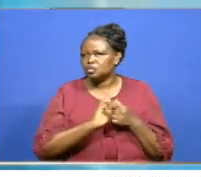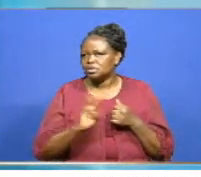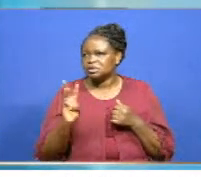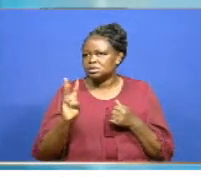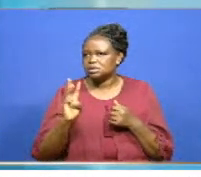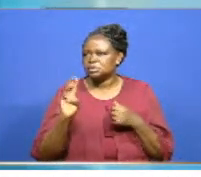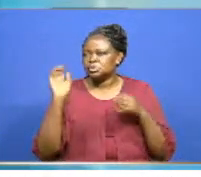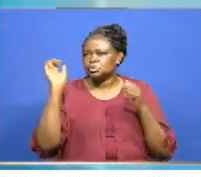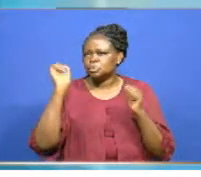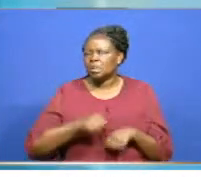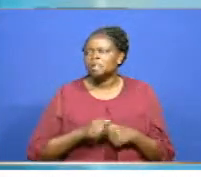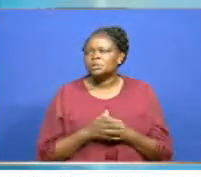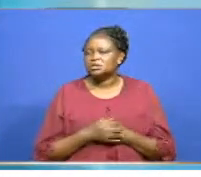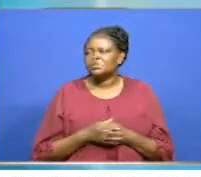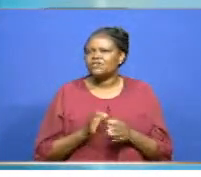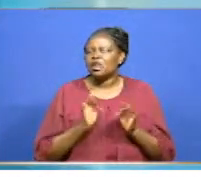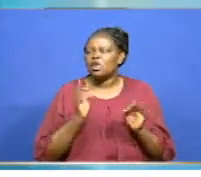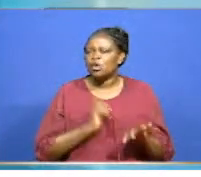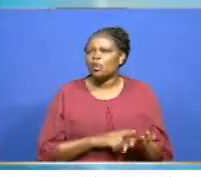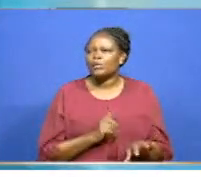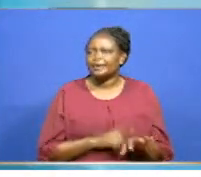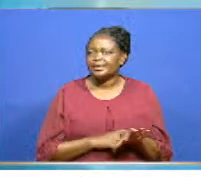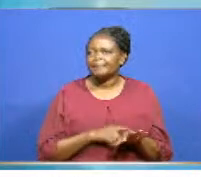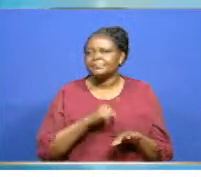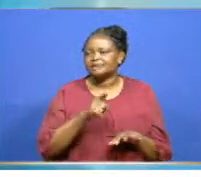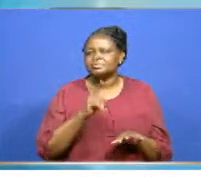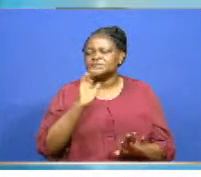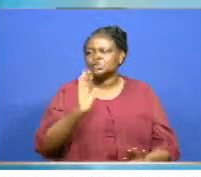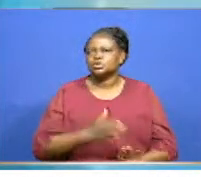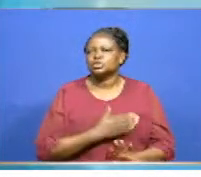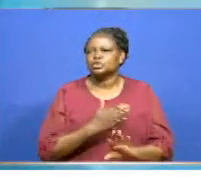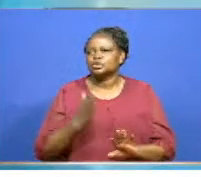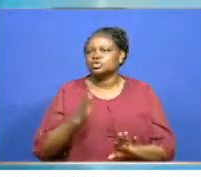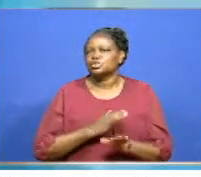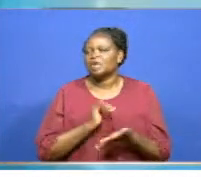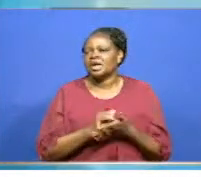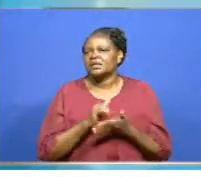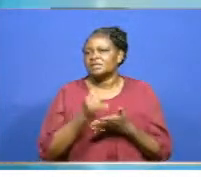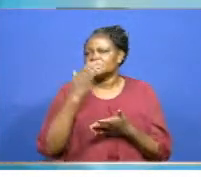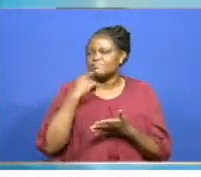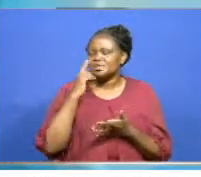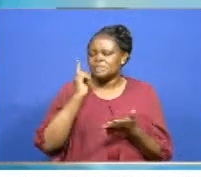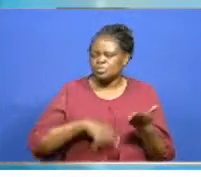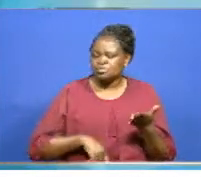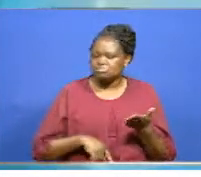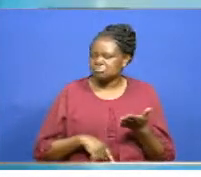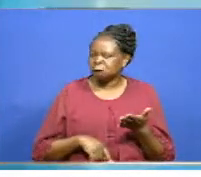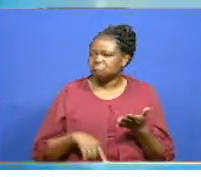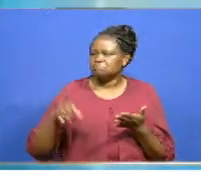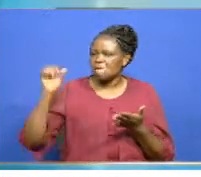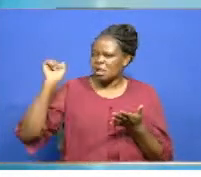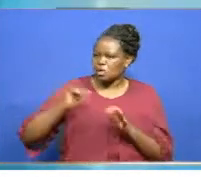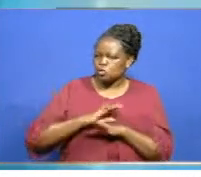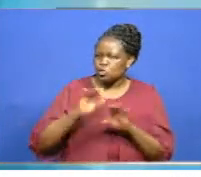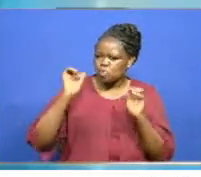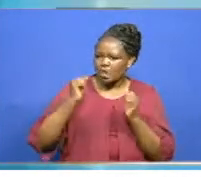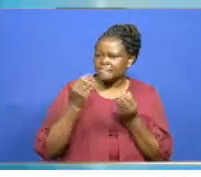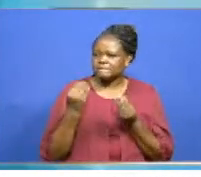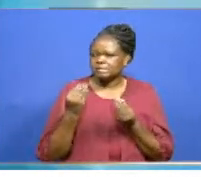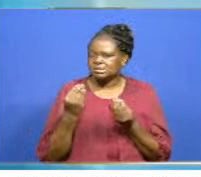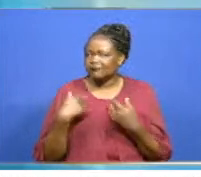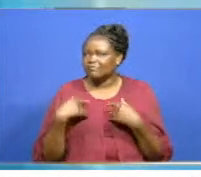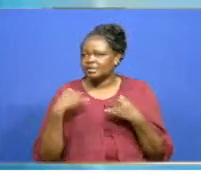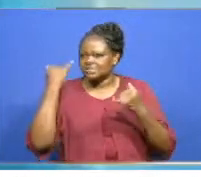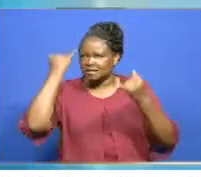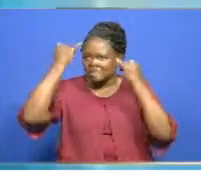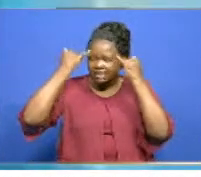you can easily, for a long time, that has been the song. And that's why I say yes or no. That you can easily quote the ideas